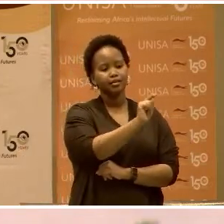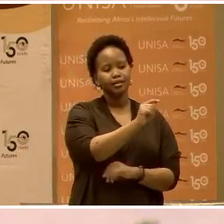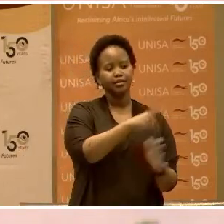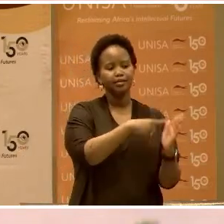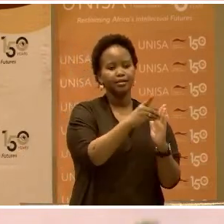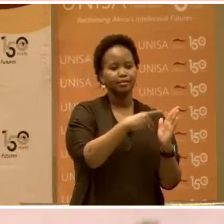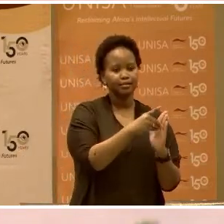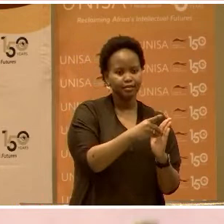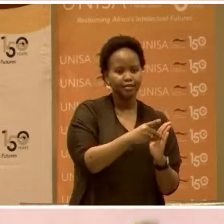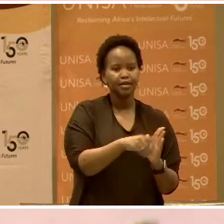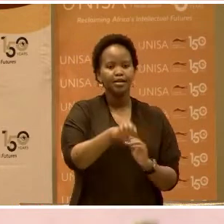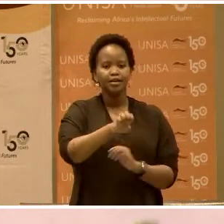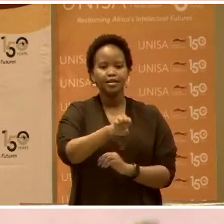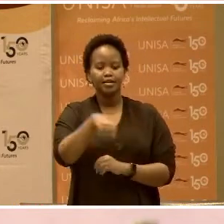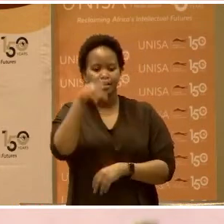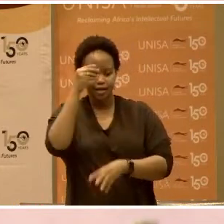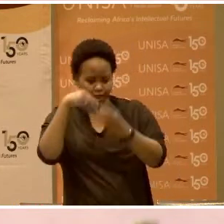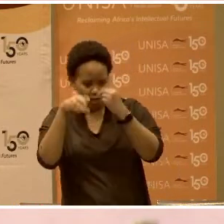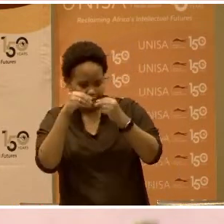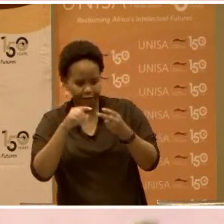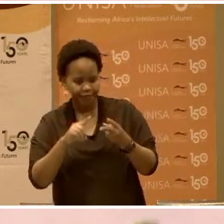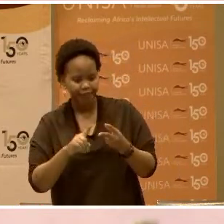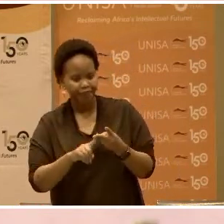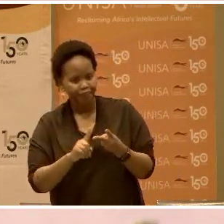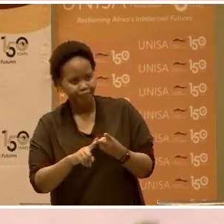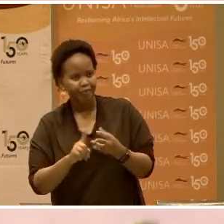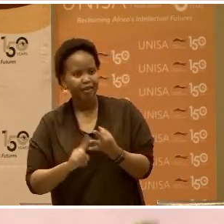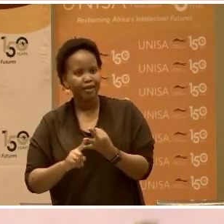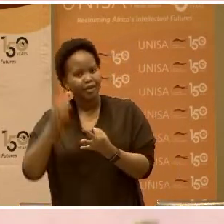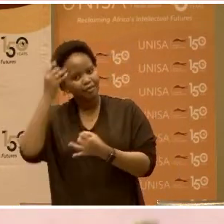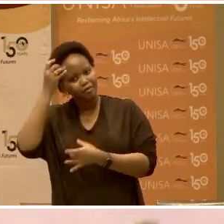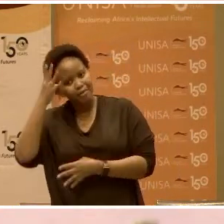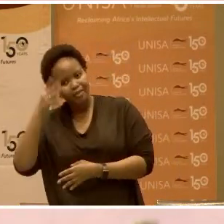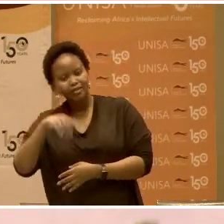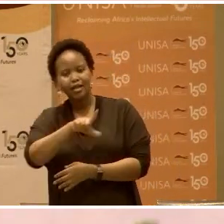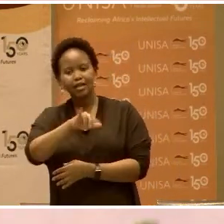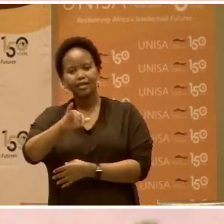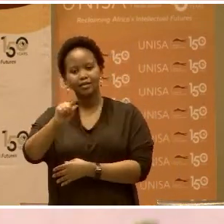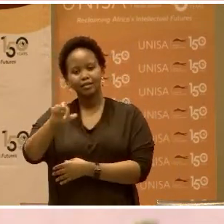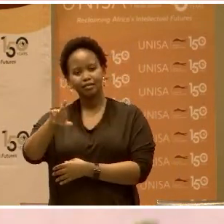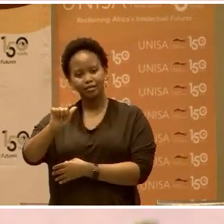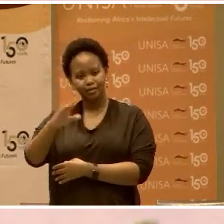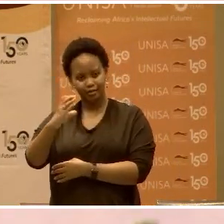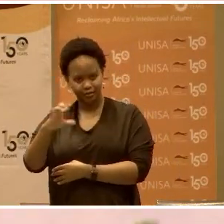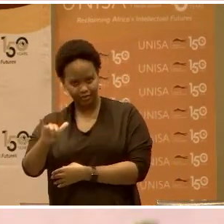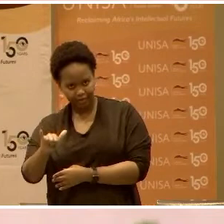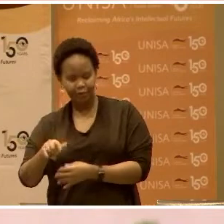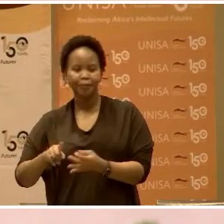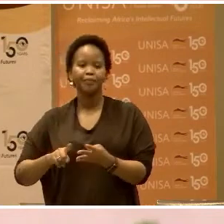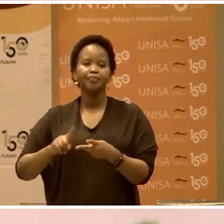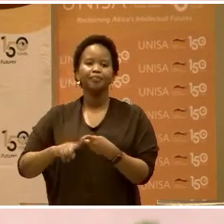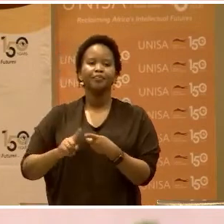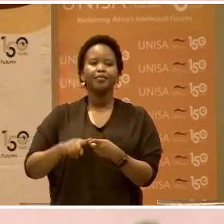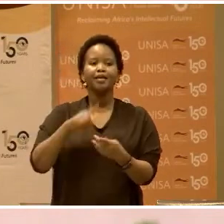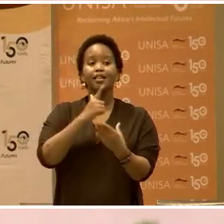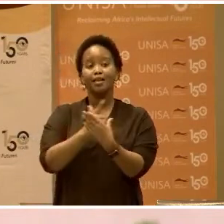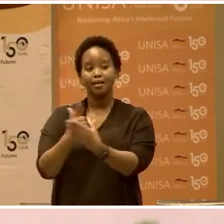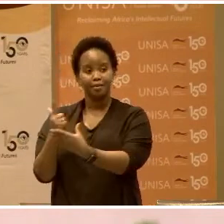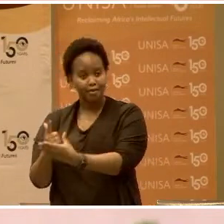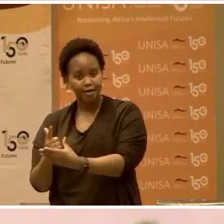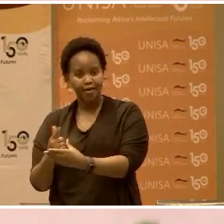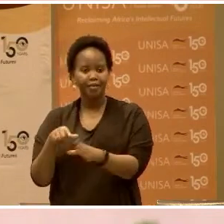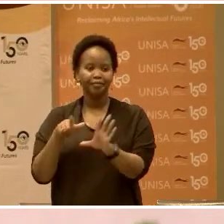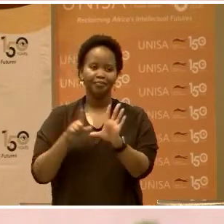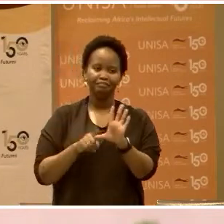e-learning, information and literacy, information communication technology in library, including 4IR,